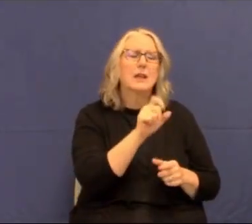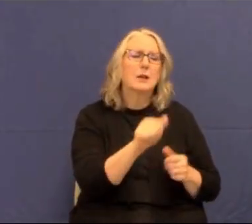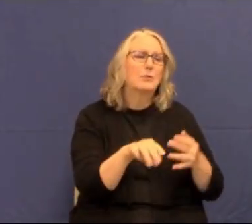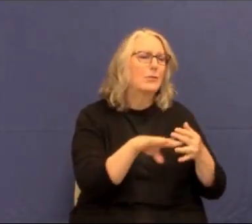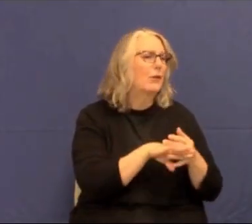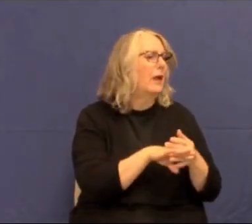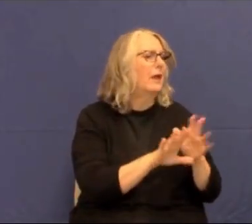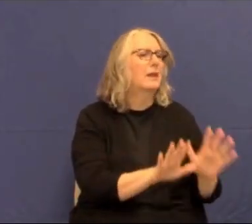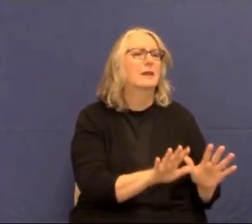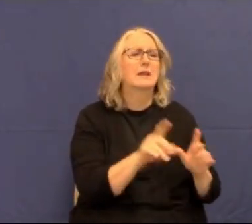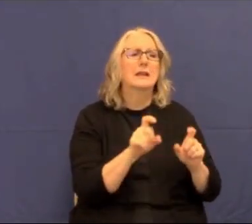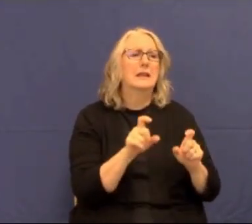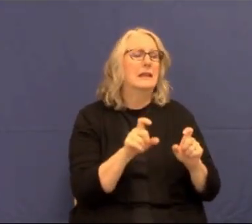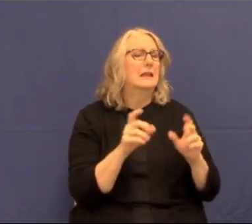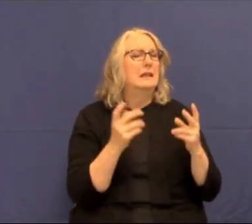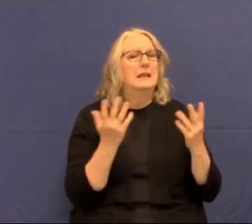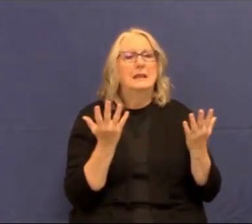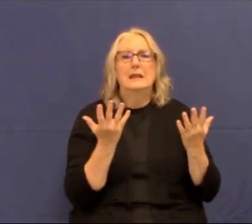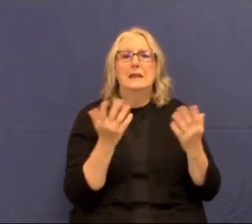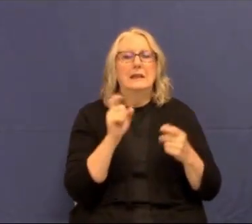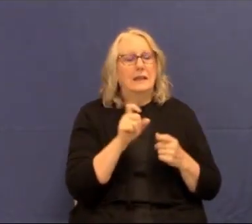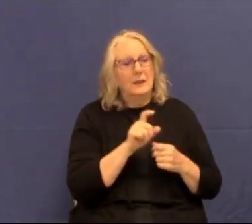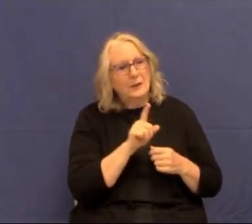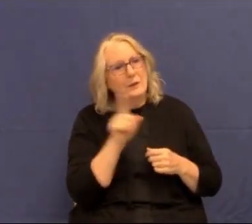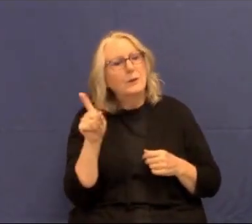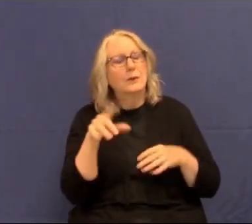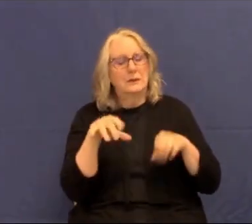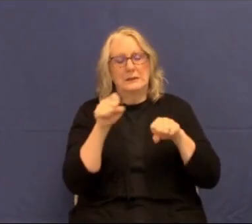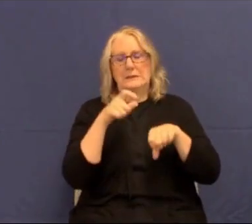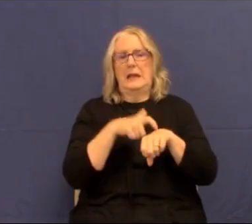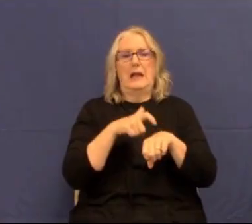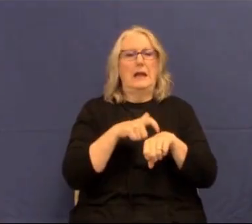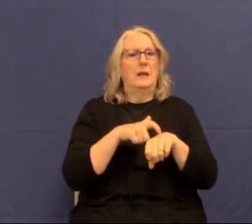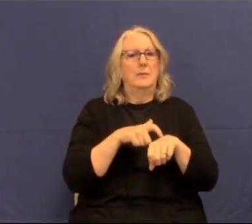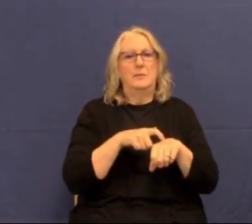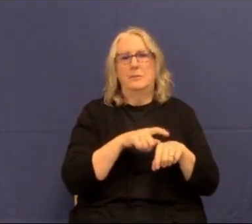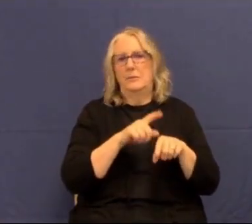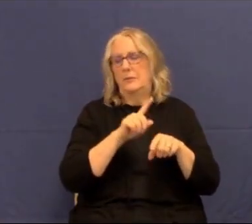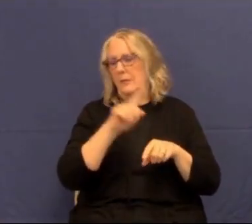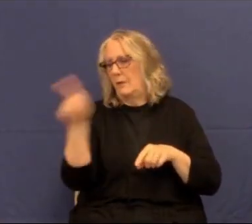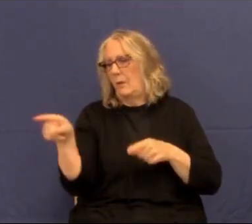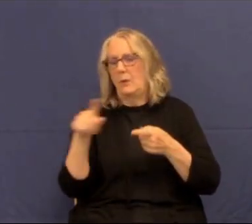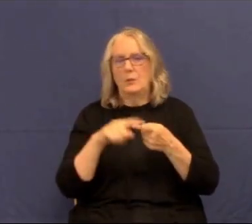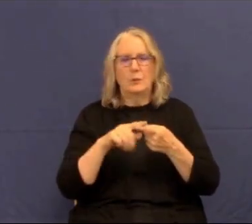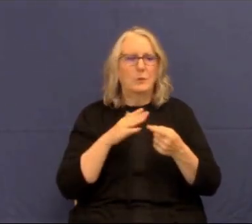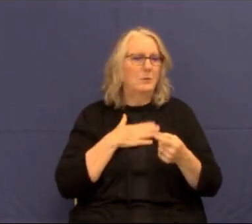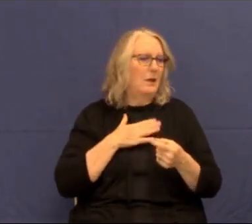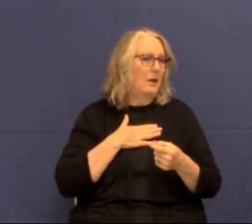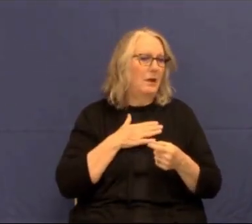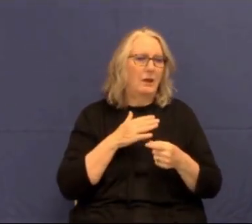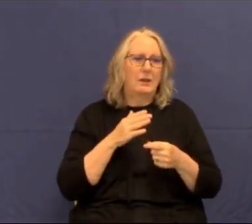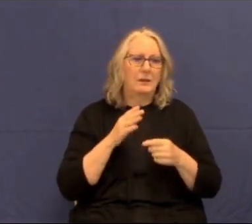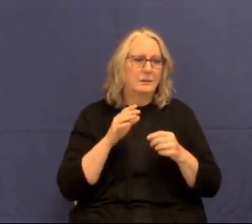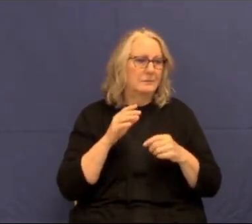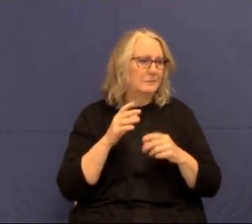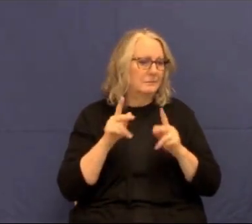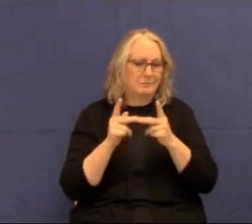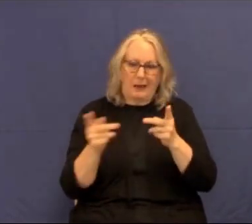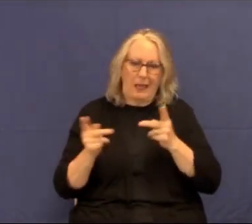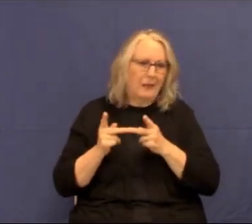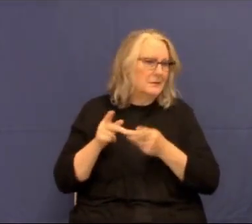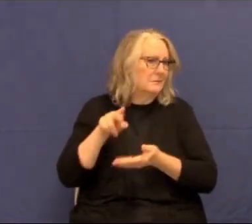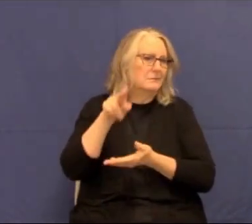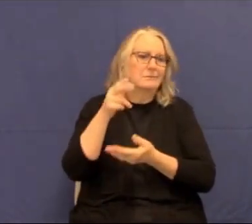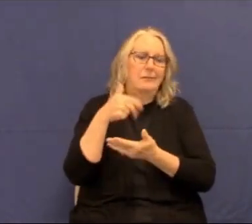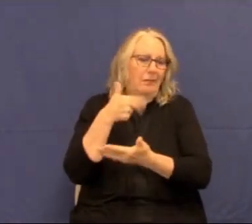I just need a break. I just need to go take some time, just go to my quarters and just kind of lay down for a